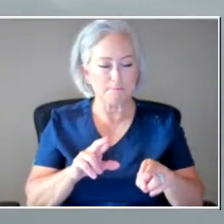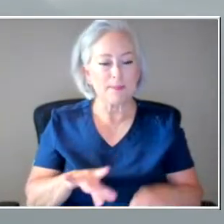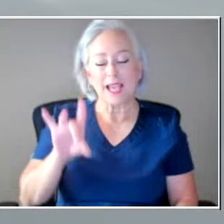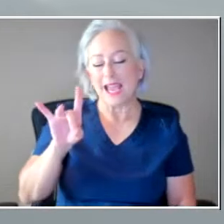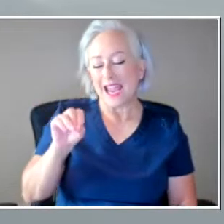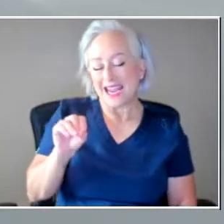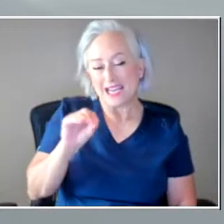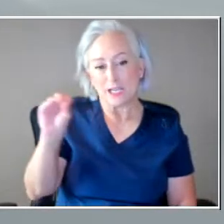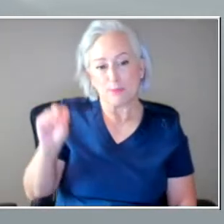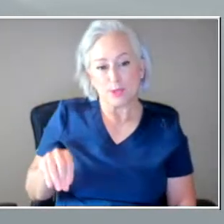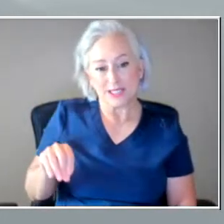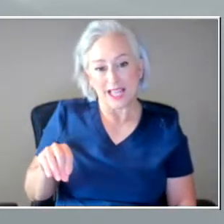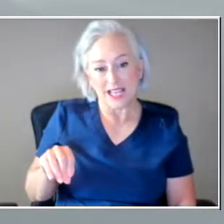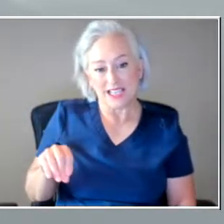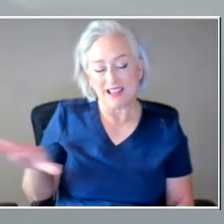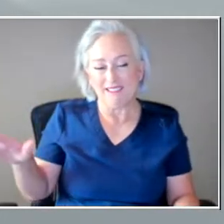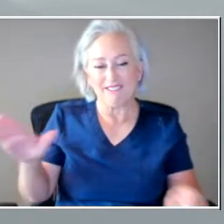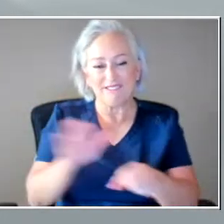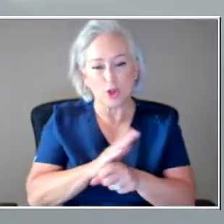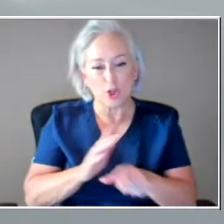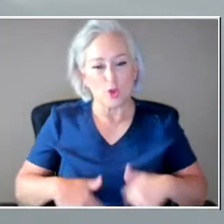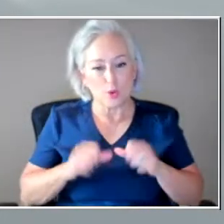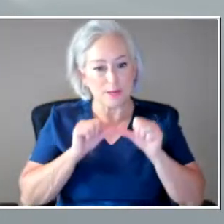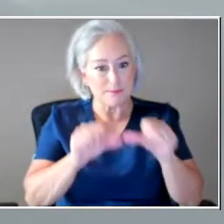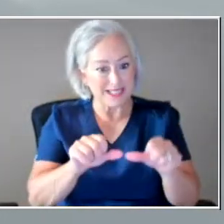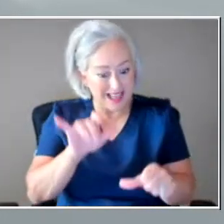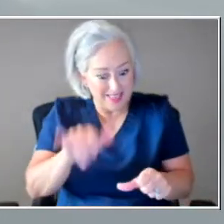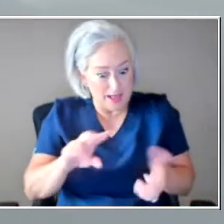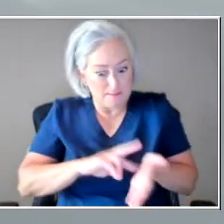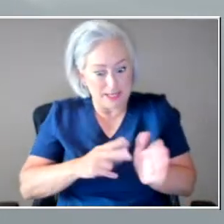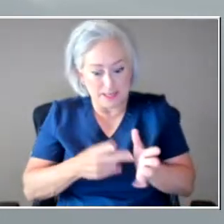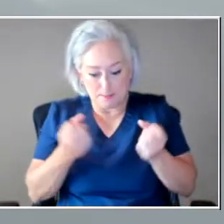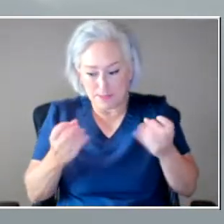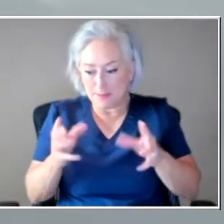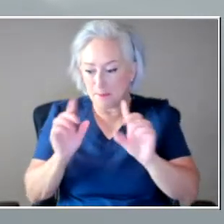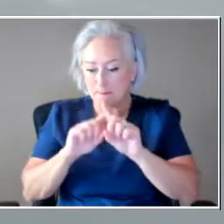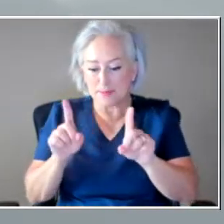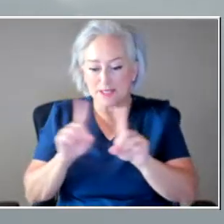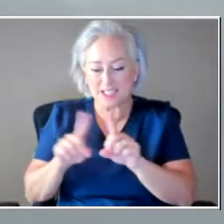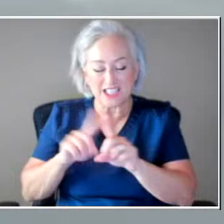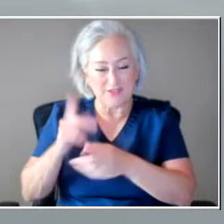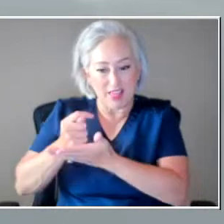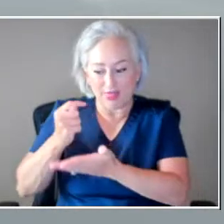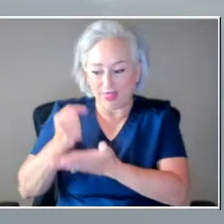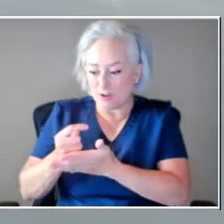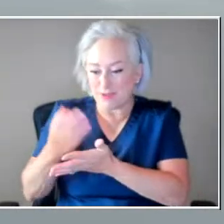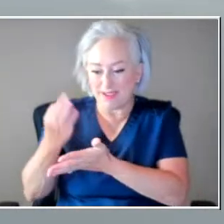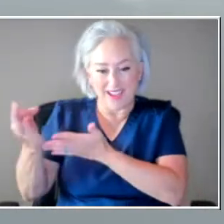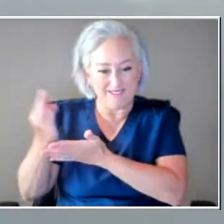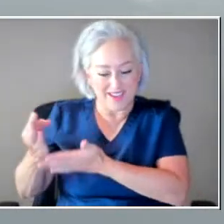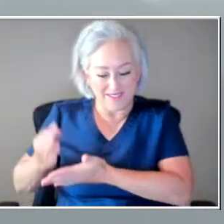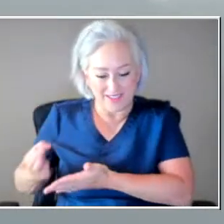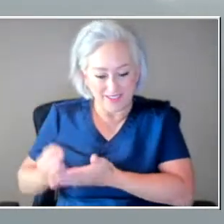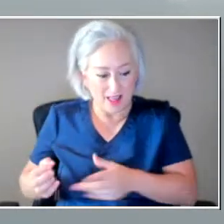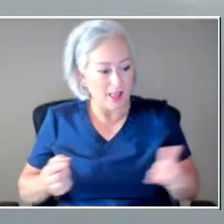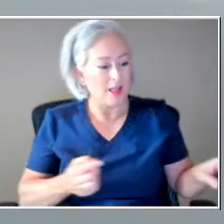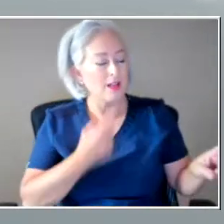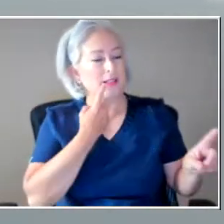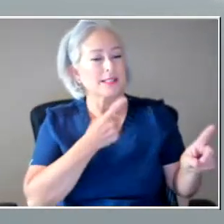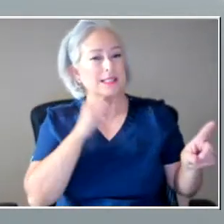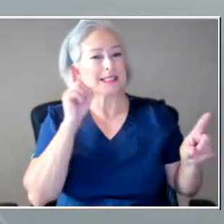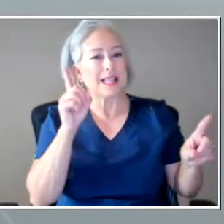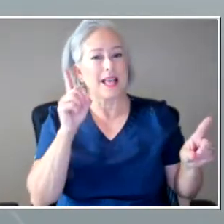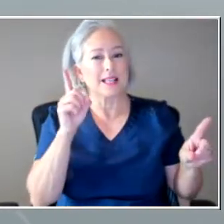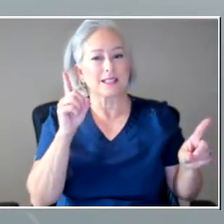And these are people who've had multiple lines of therapy. It's like a game changer, complete game changer. So Shay, compare